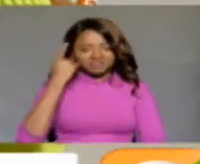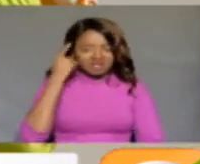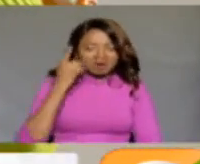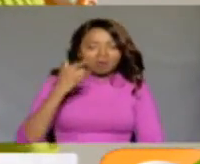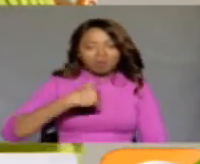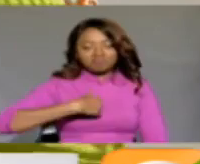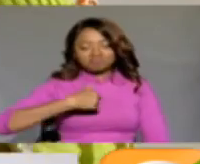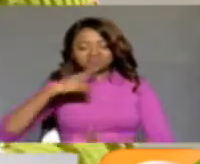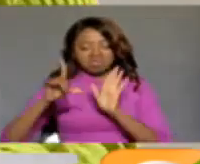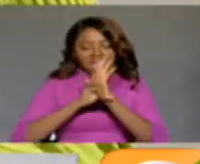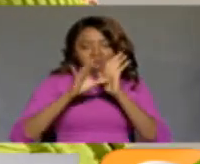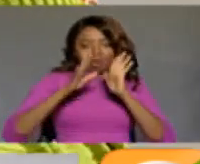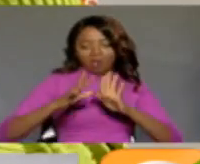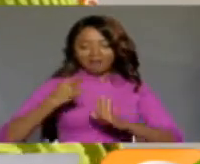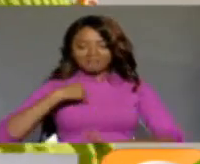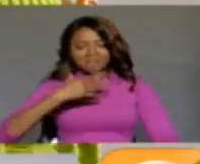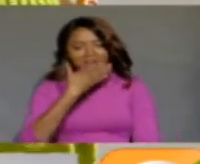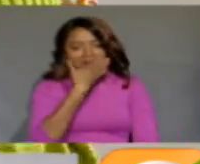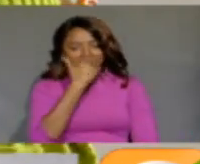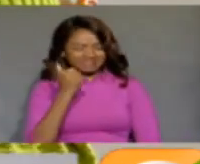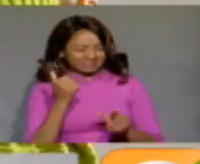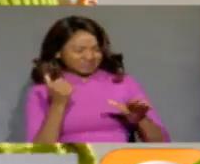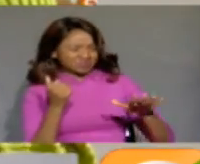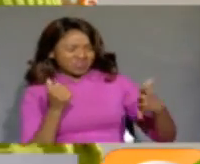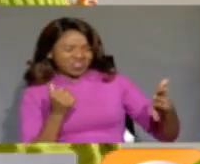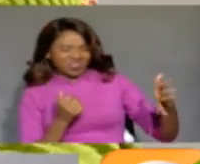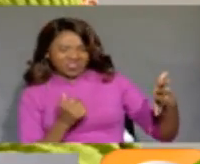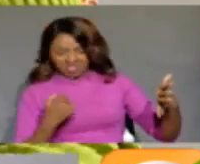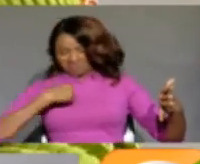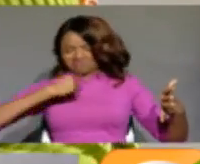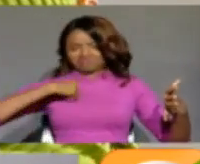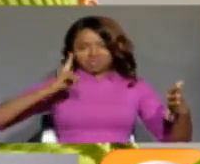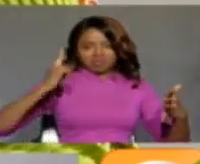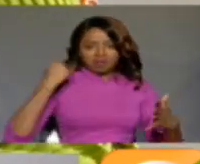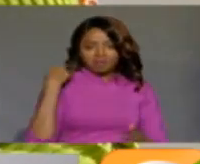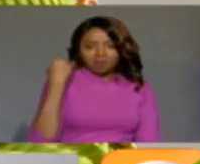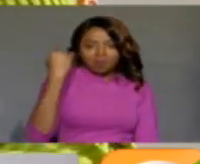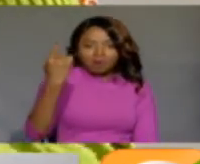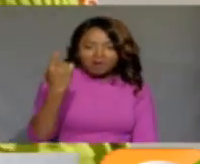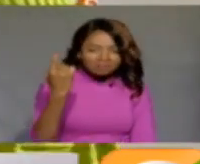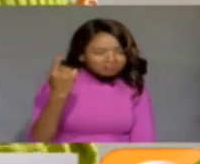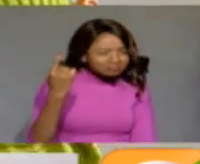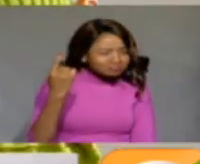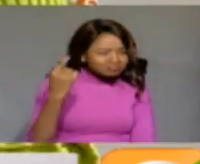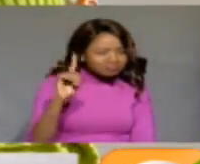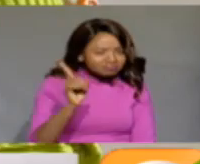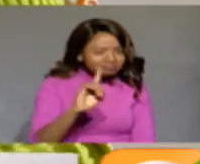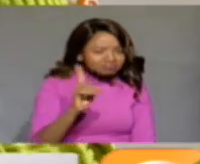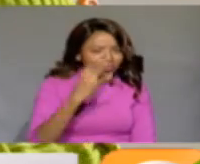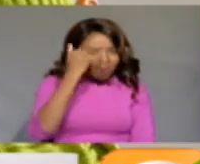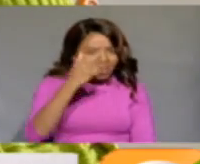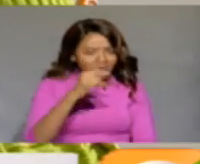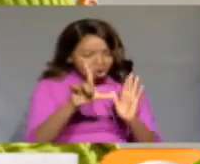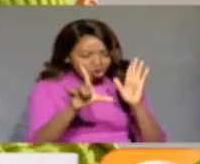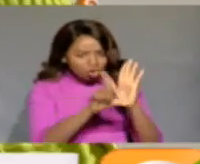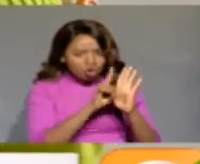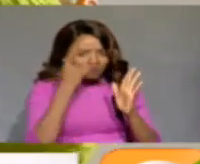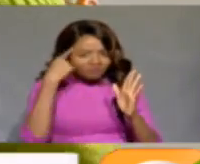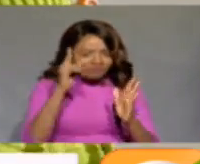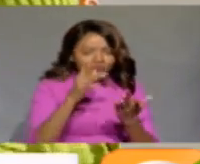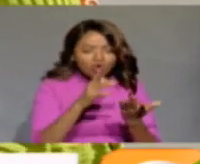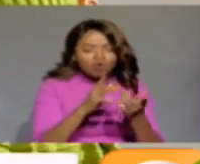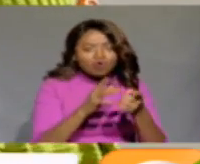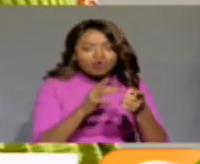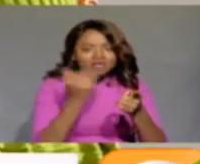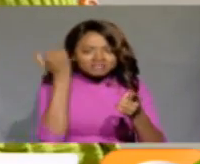everybody else, or lawyers think they are better than everybody else, is something that has gone, because we don't want a rule by lawyers, we don't want a rule by judges, we don't